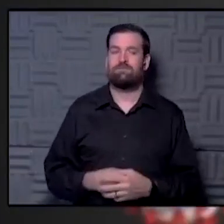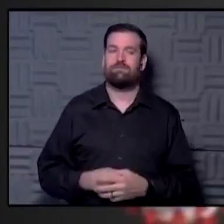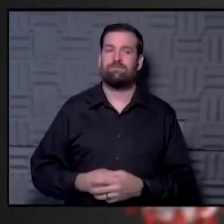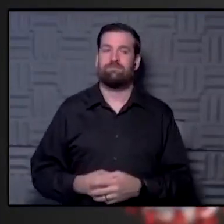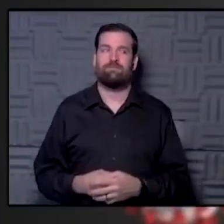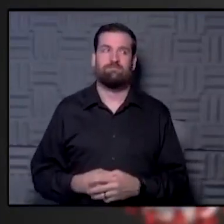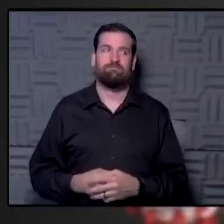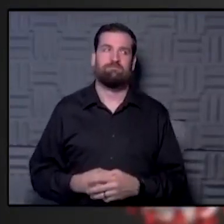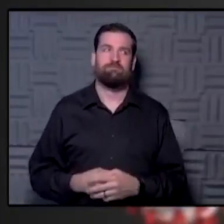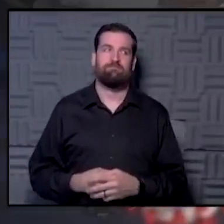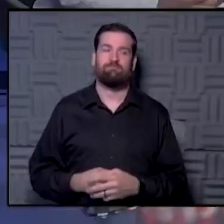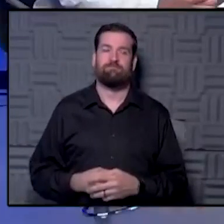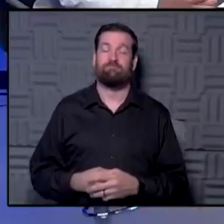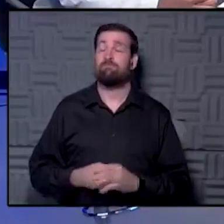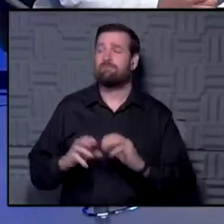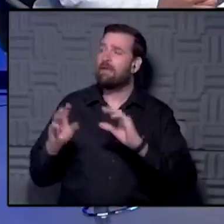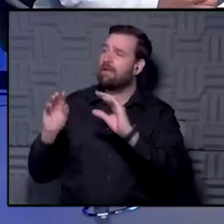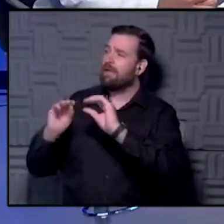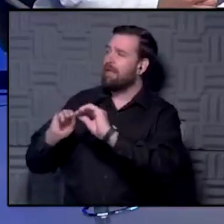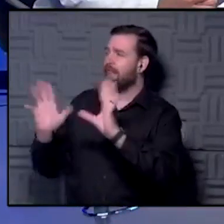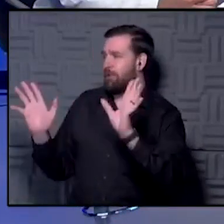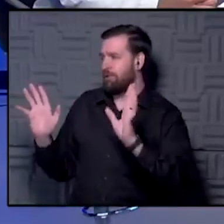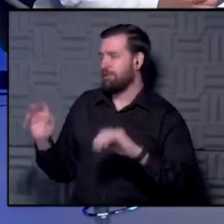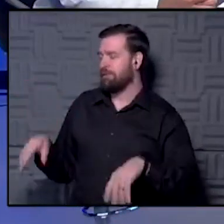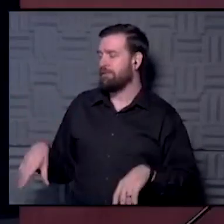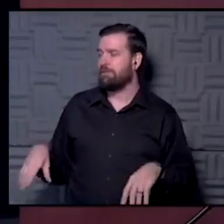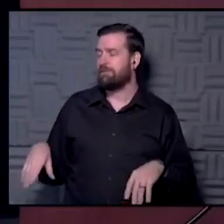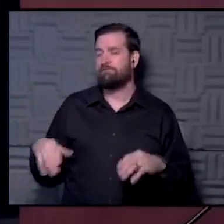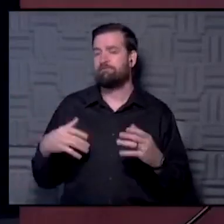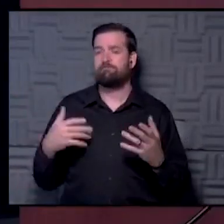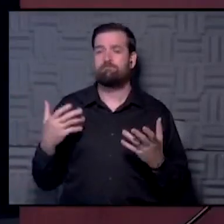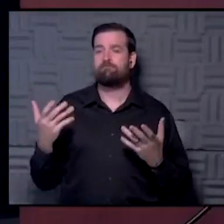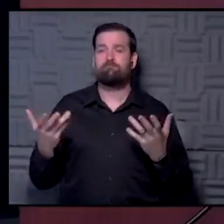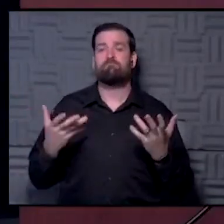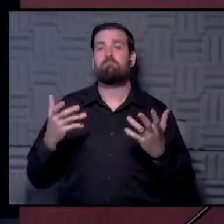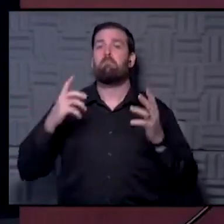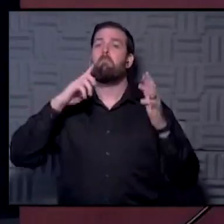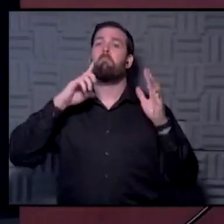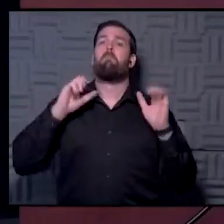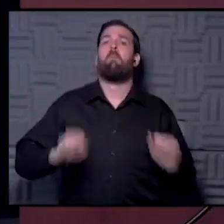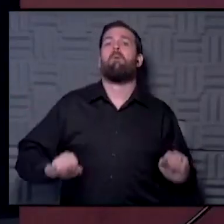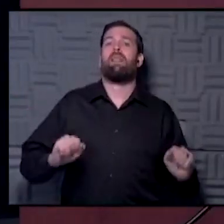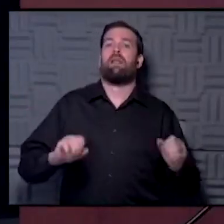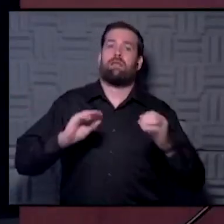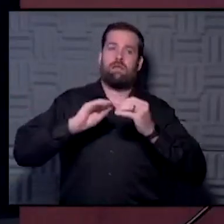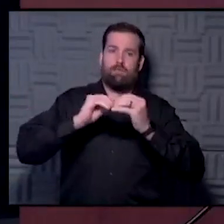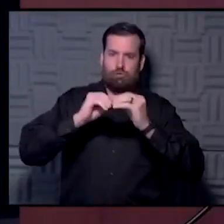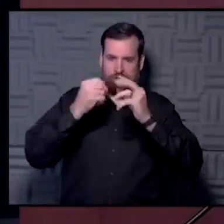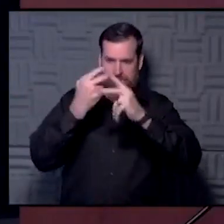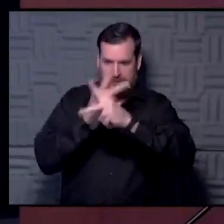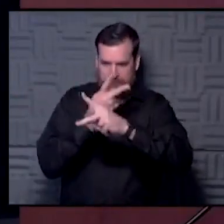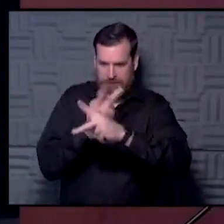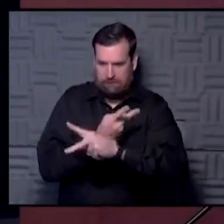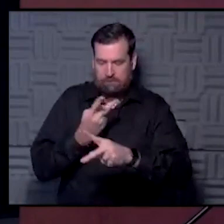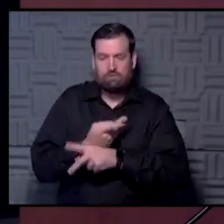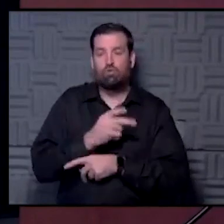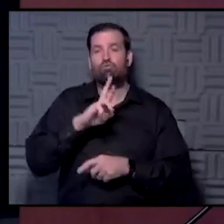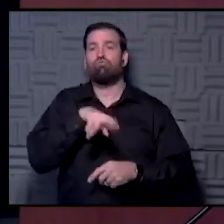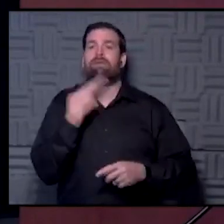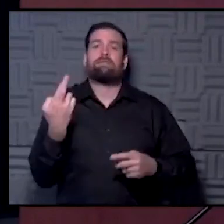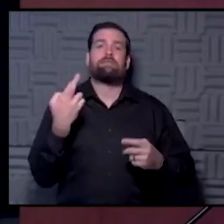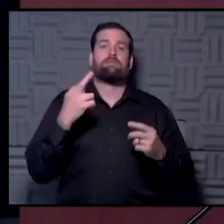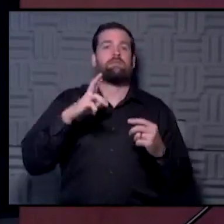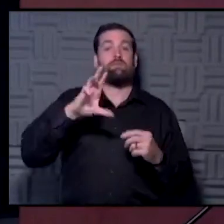Yeah, I think clearly, right, the rule of sort of probability that we look at when you say what is the risk or what